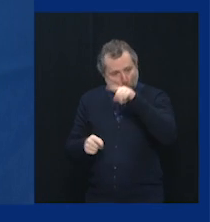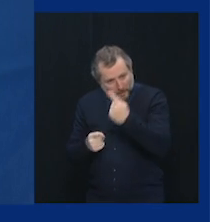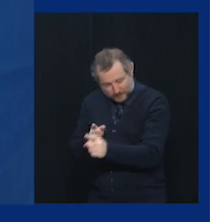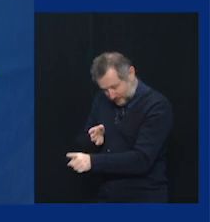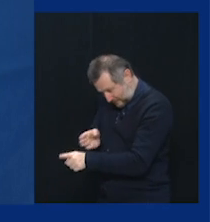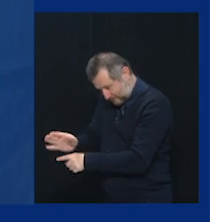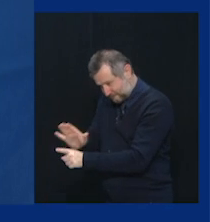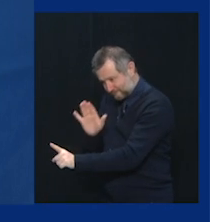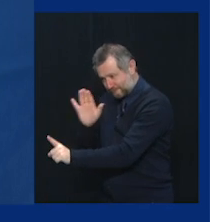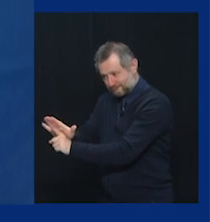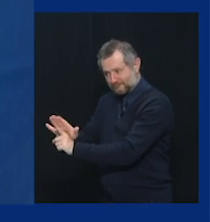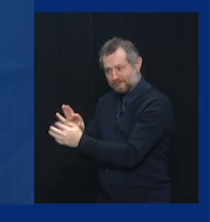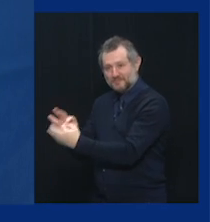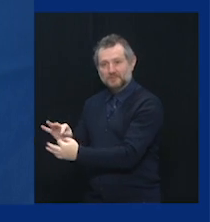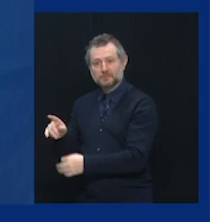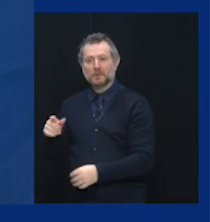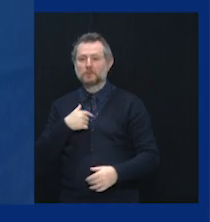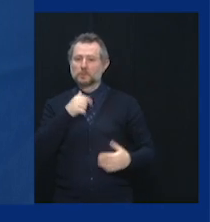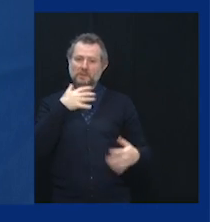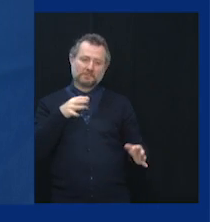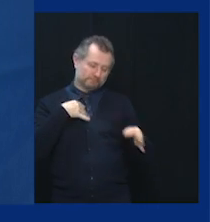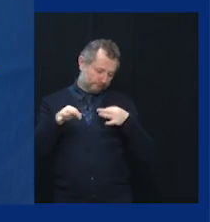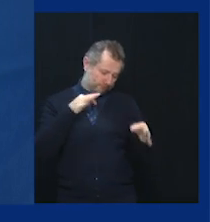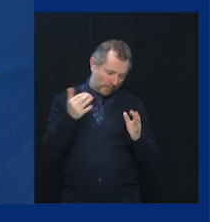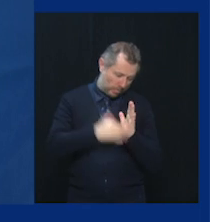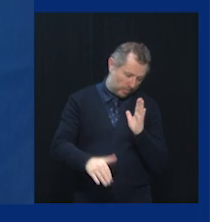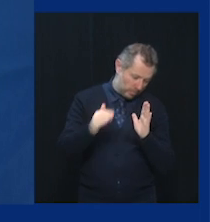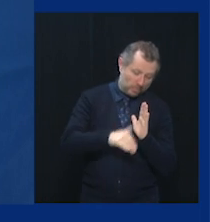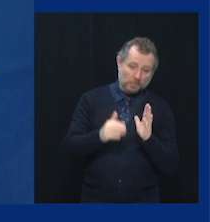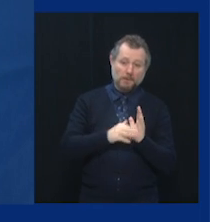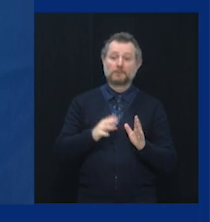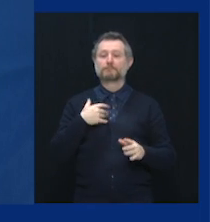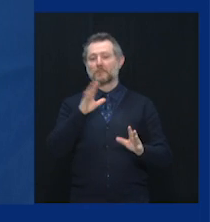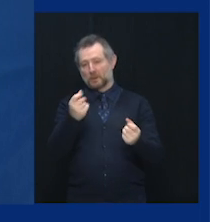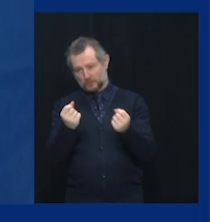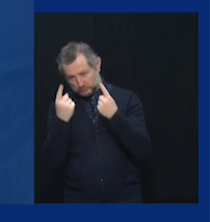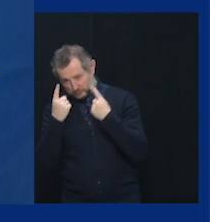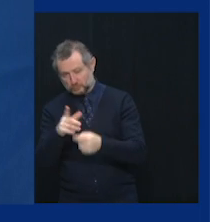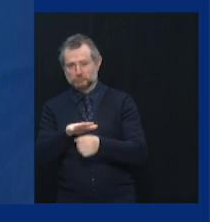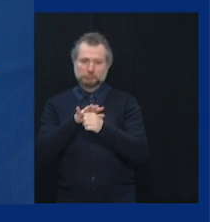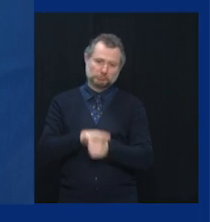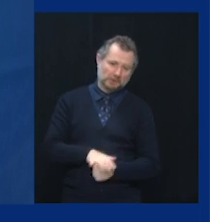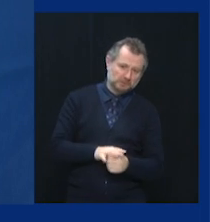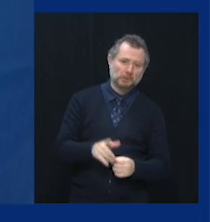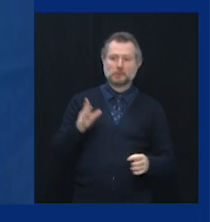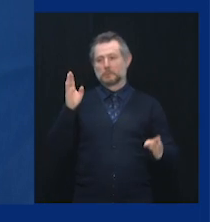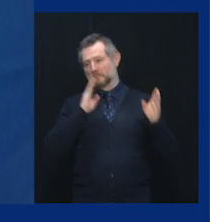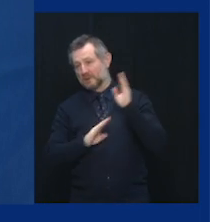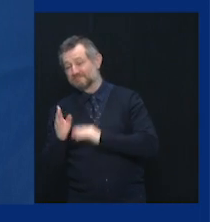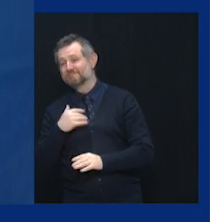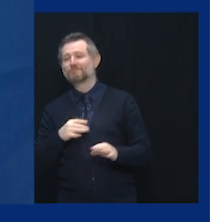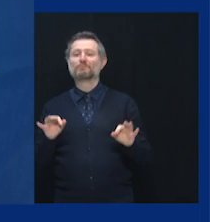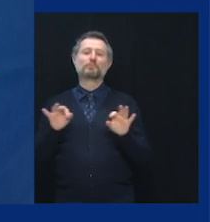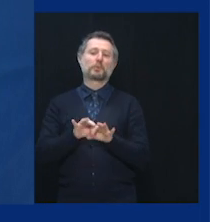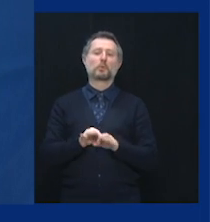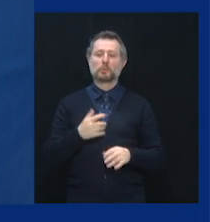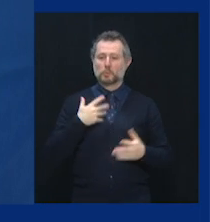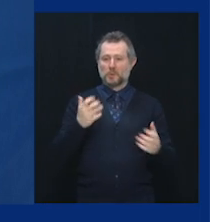stress level and the anxiety level. At least we have to be able to say we are fair. If you